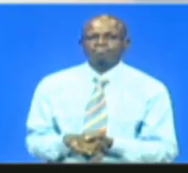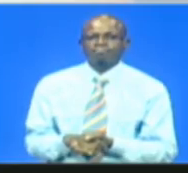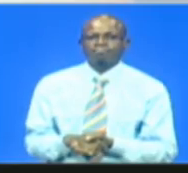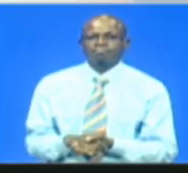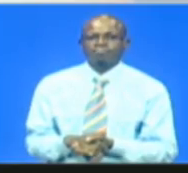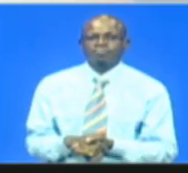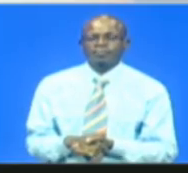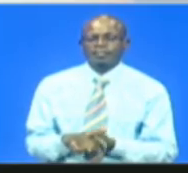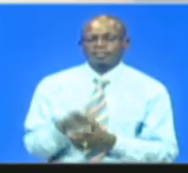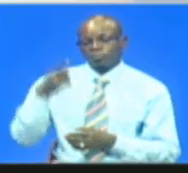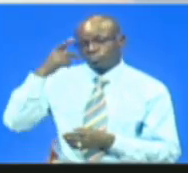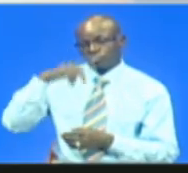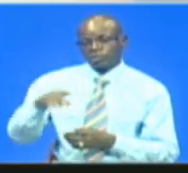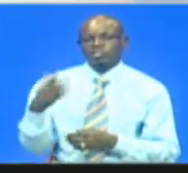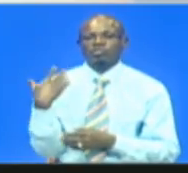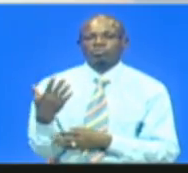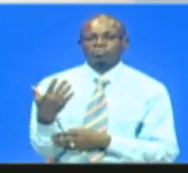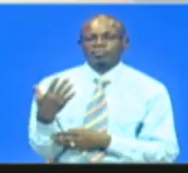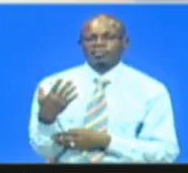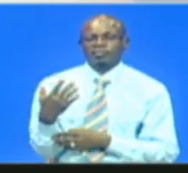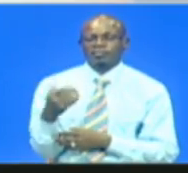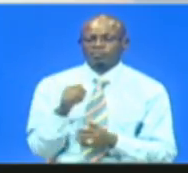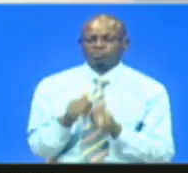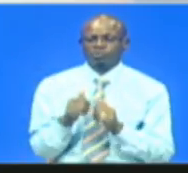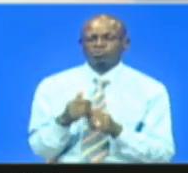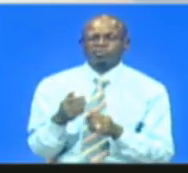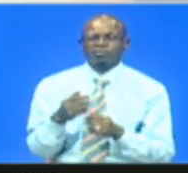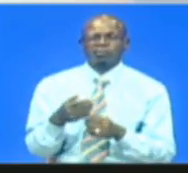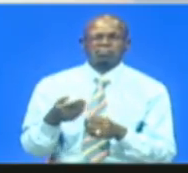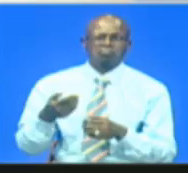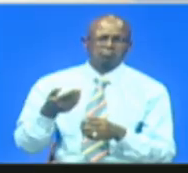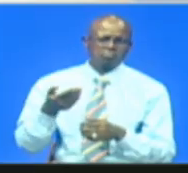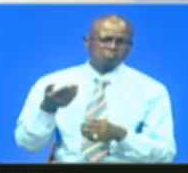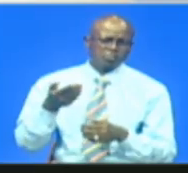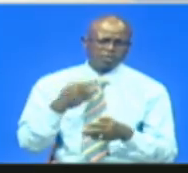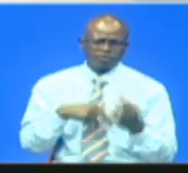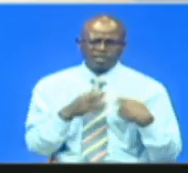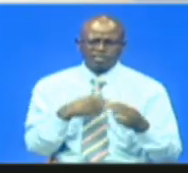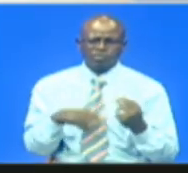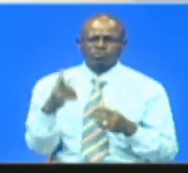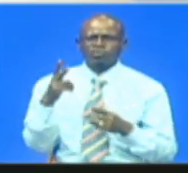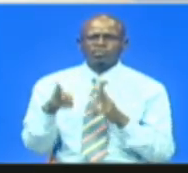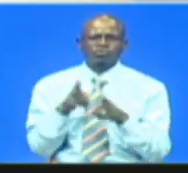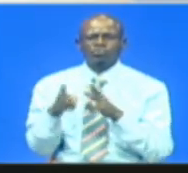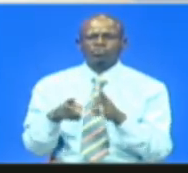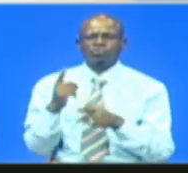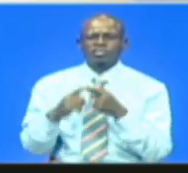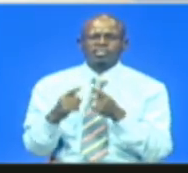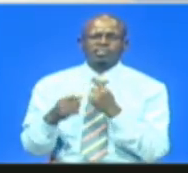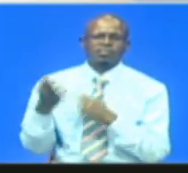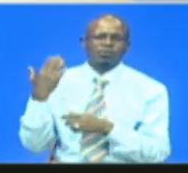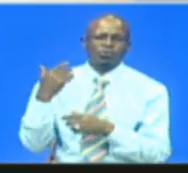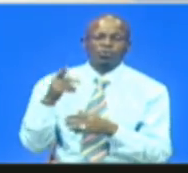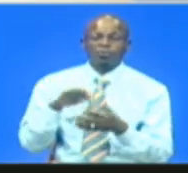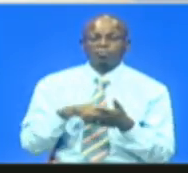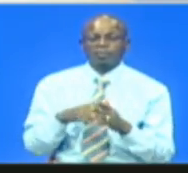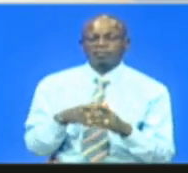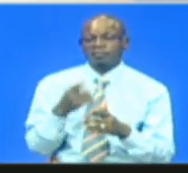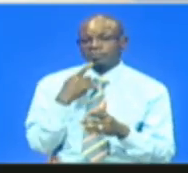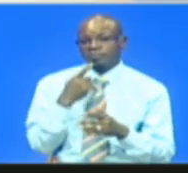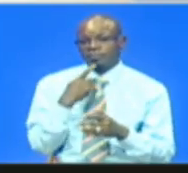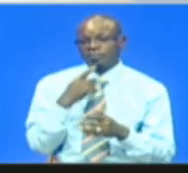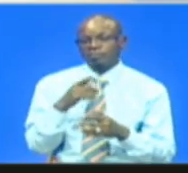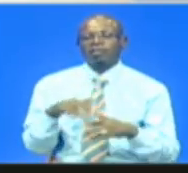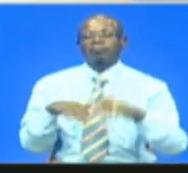The policy document, which was last revised 22 years ago, is set to put an upper ceiling for the term that